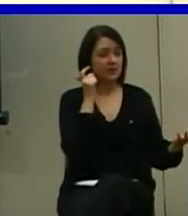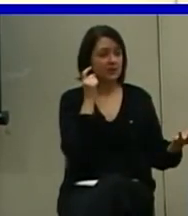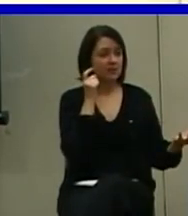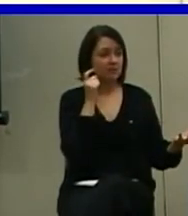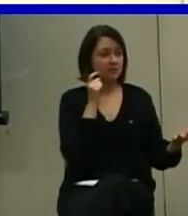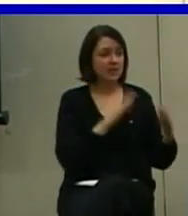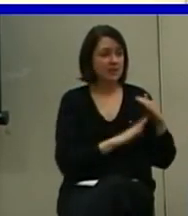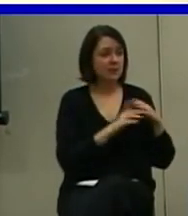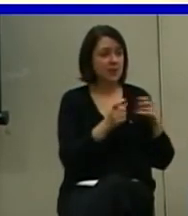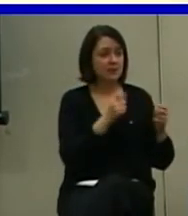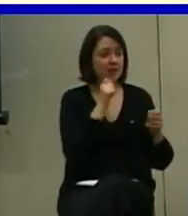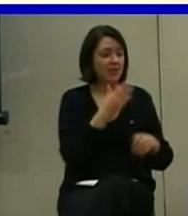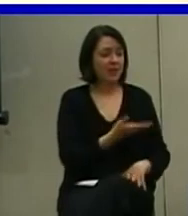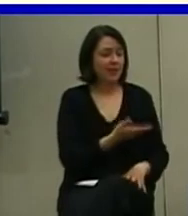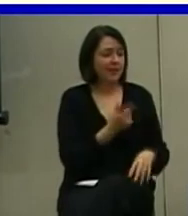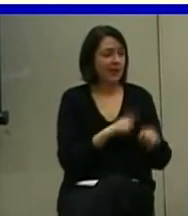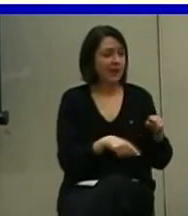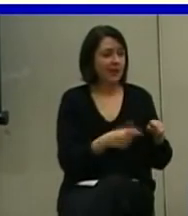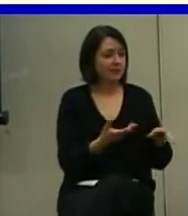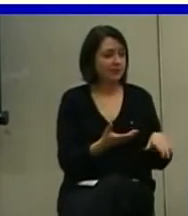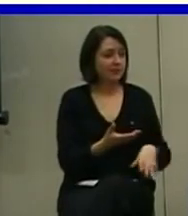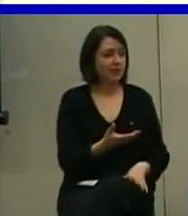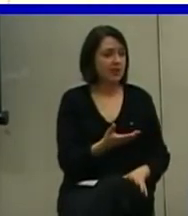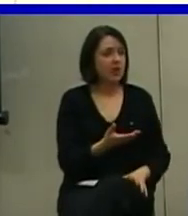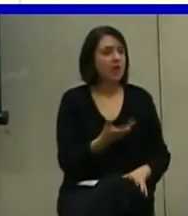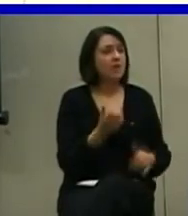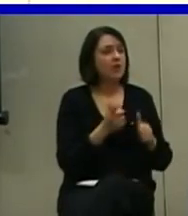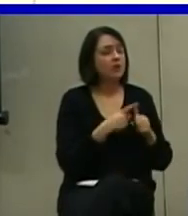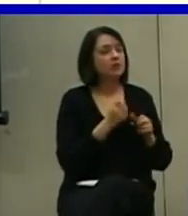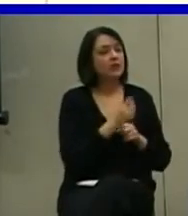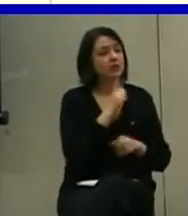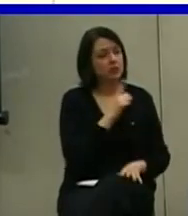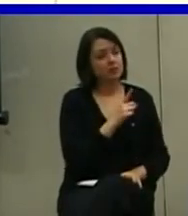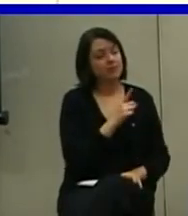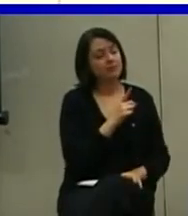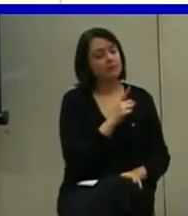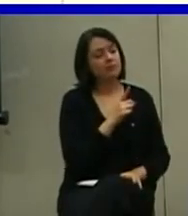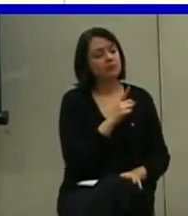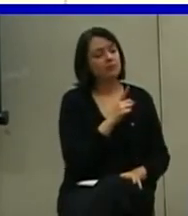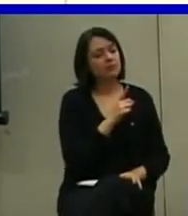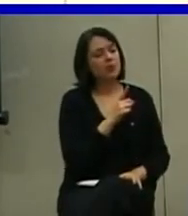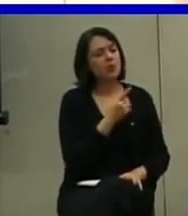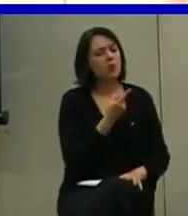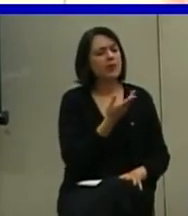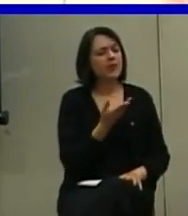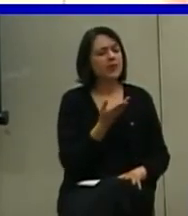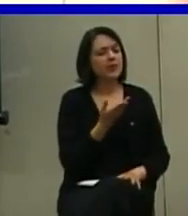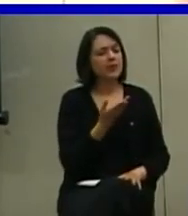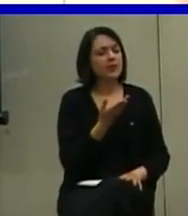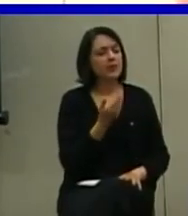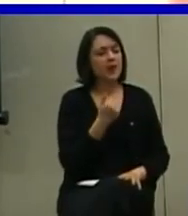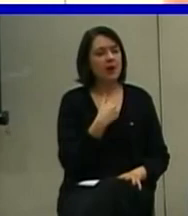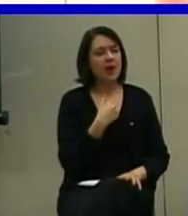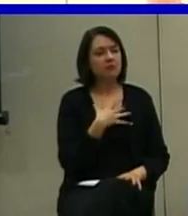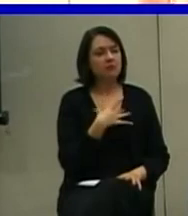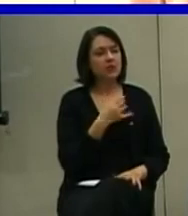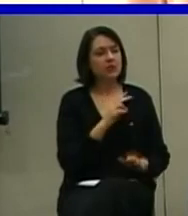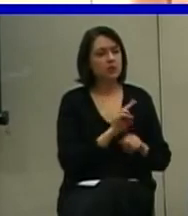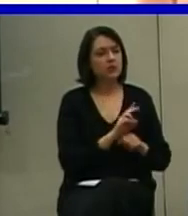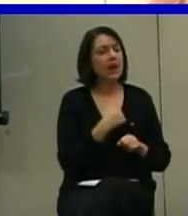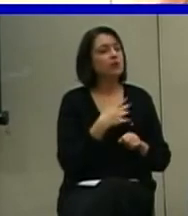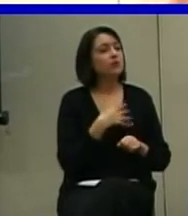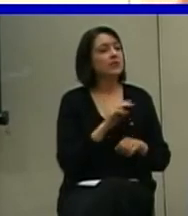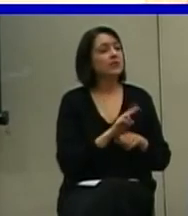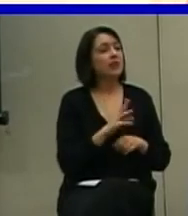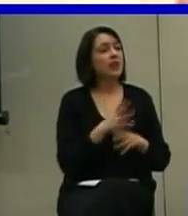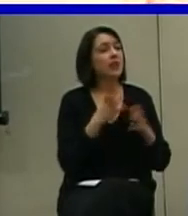basic management's not there. It can't work. So first we have to make sure. One other thing that we've got that I like to use, I used a lot